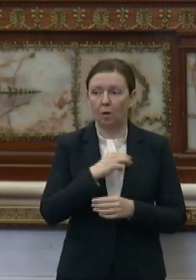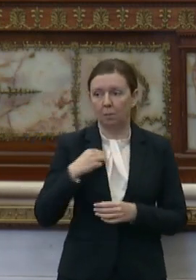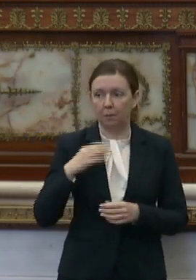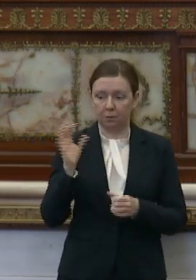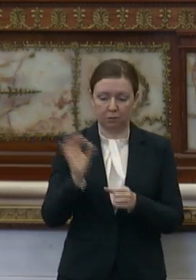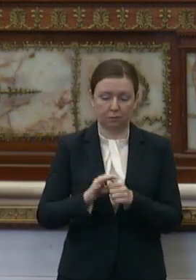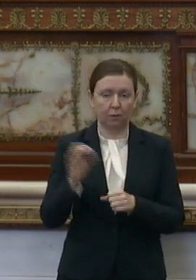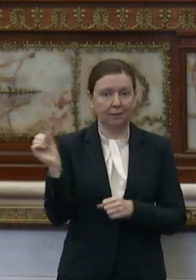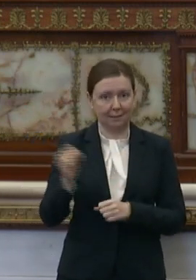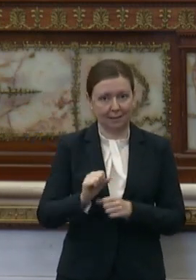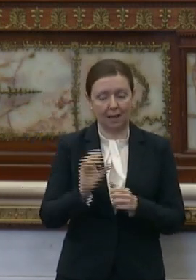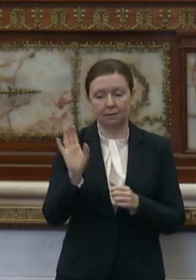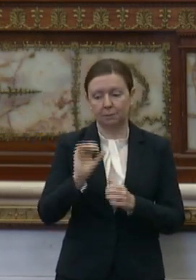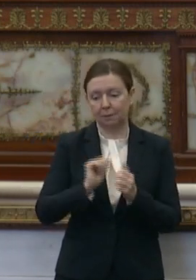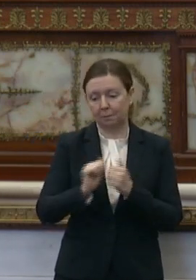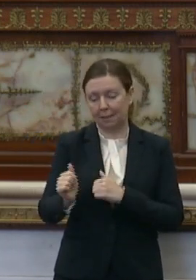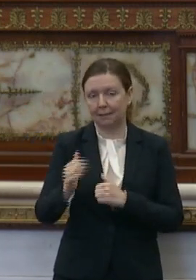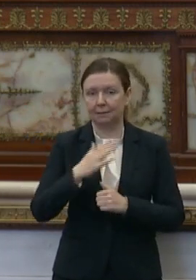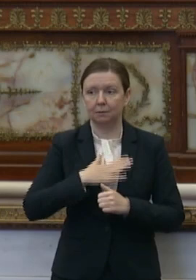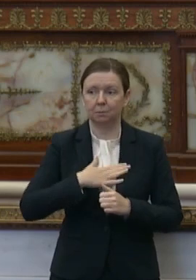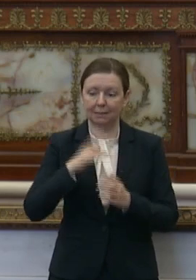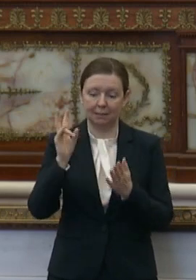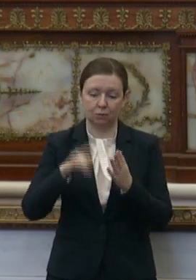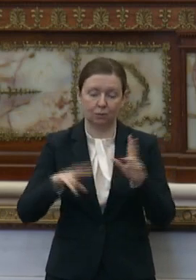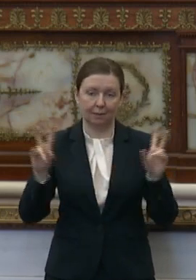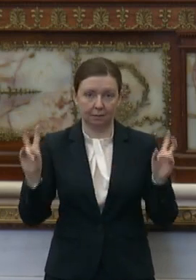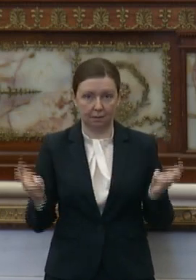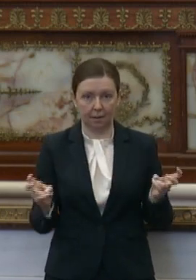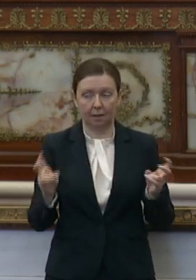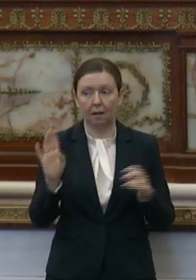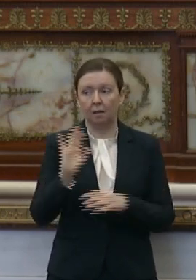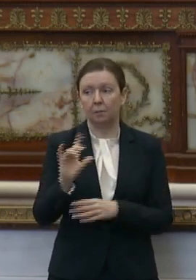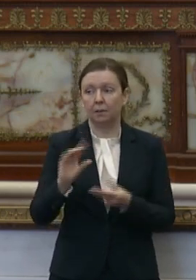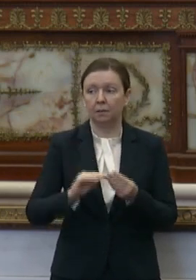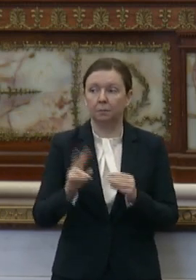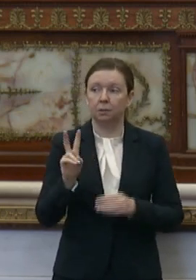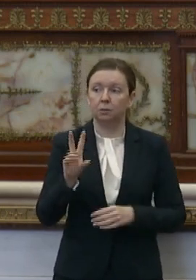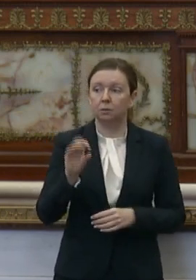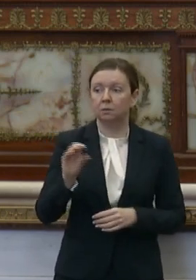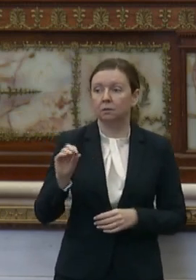passes. Clerk Rebecca, please call, read the title of bill number